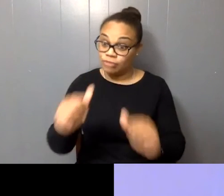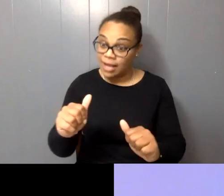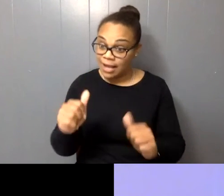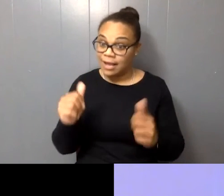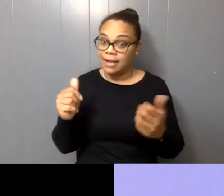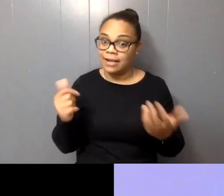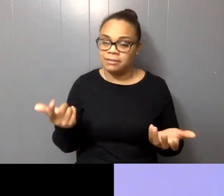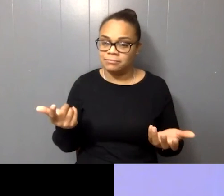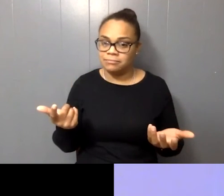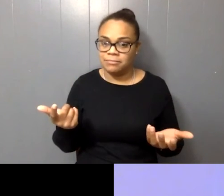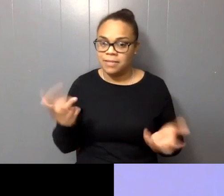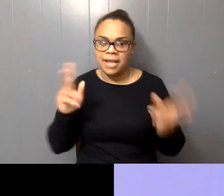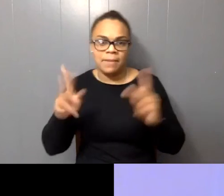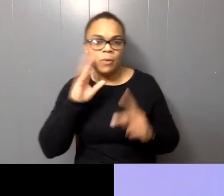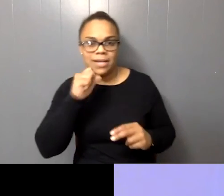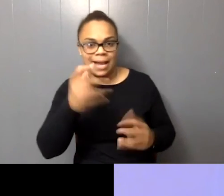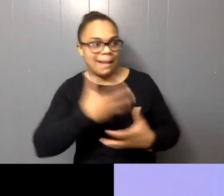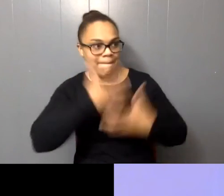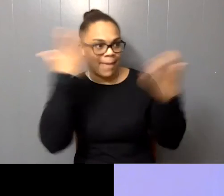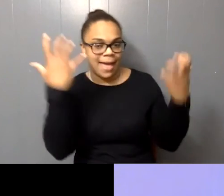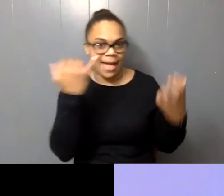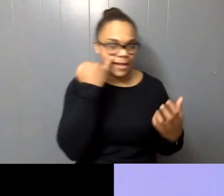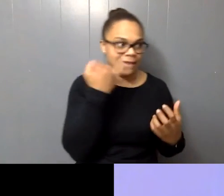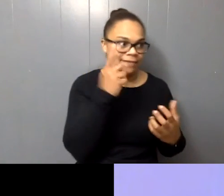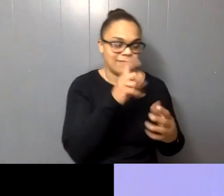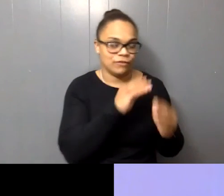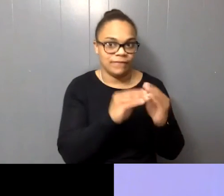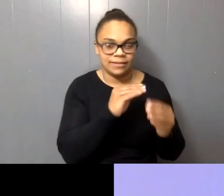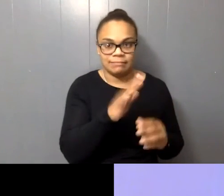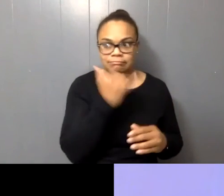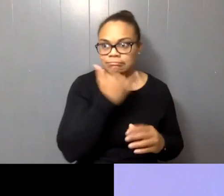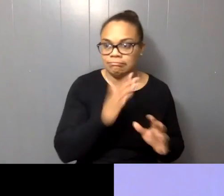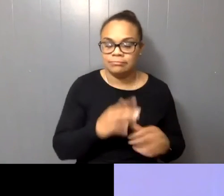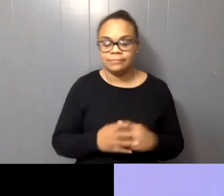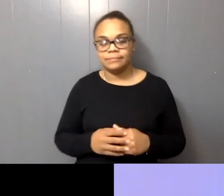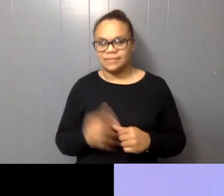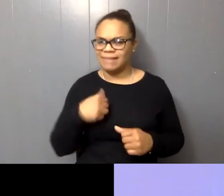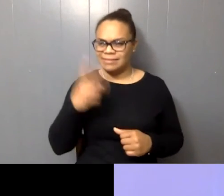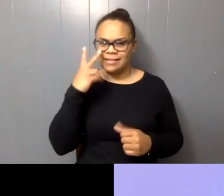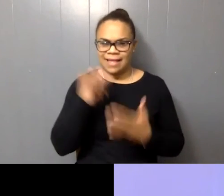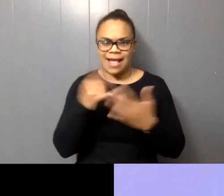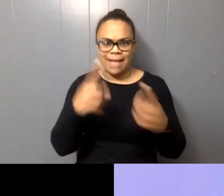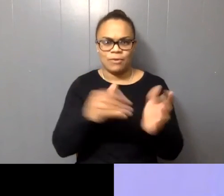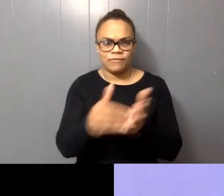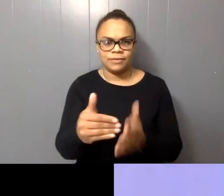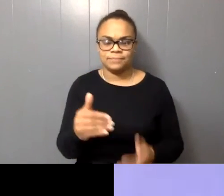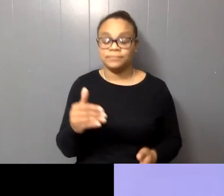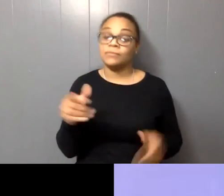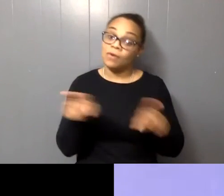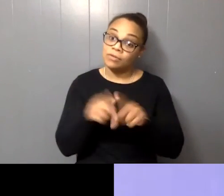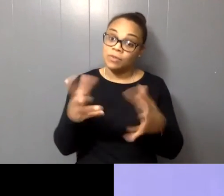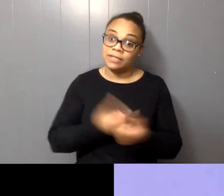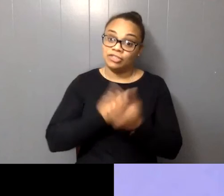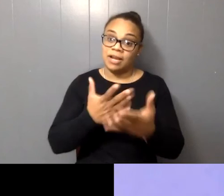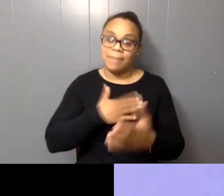corrected, you know. And I think I've definitely seen that a lot. I wanted to share my personal experience with being